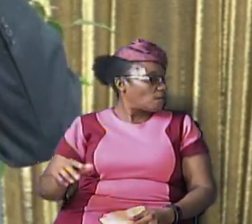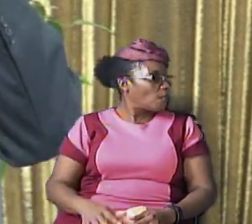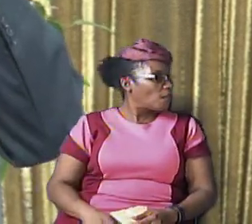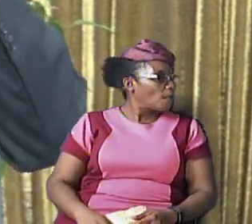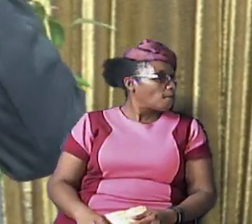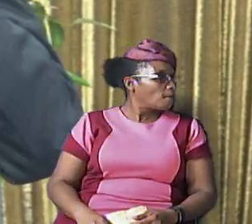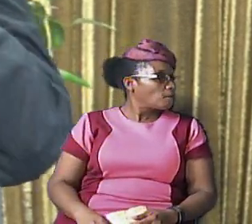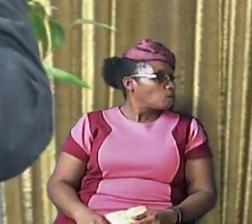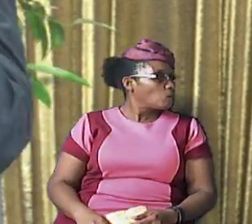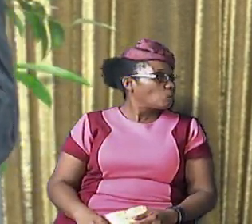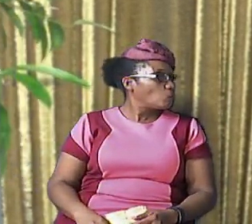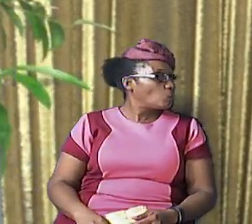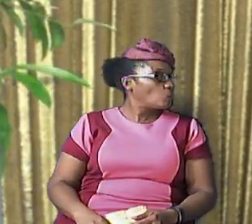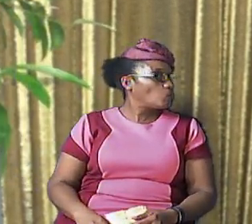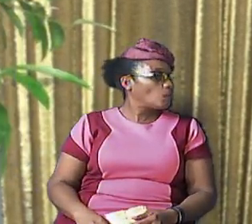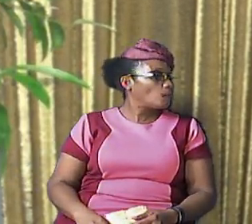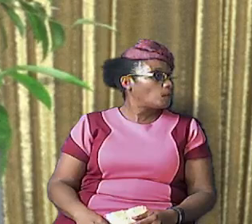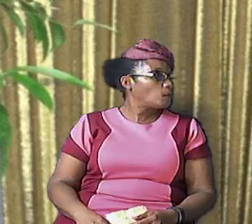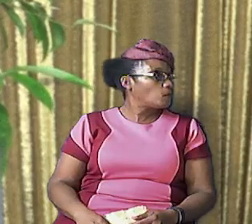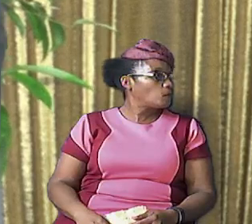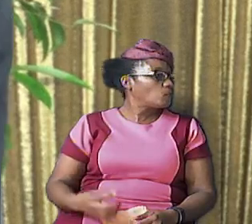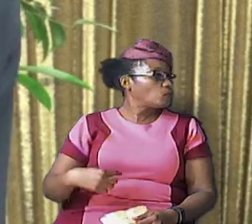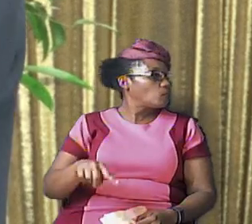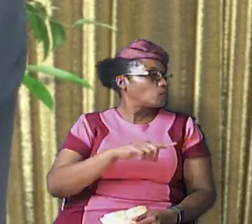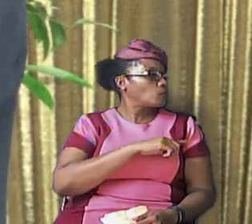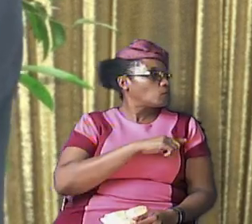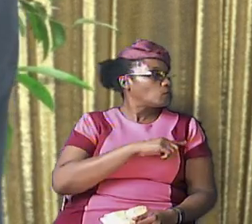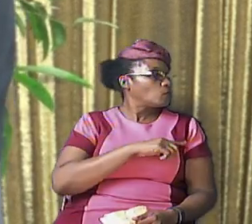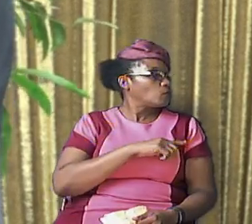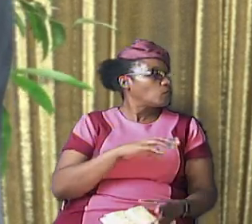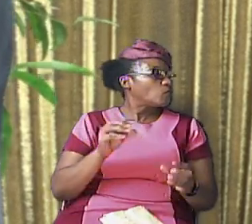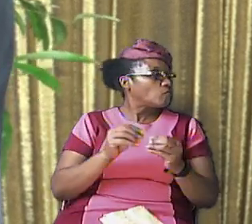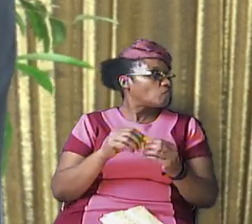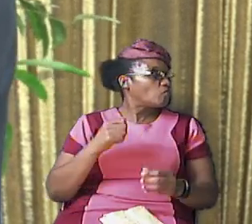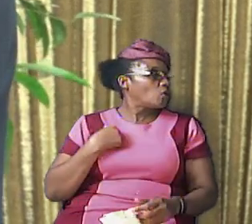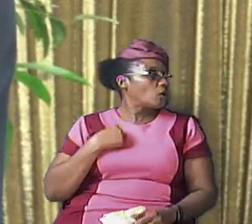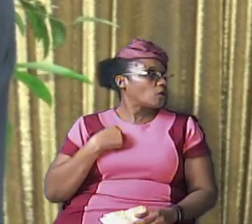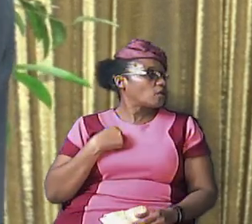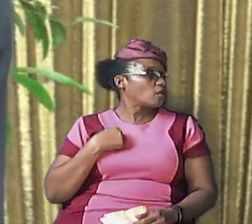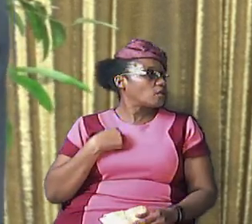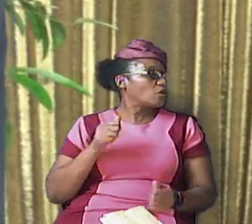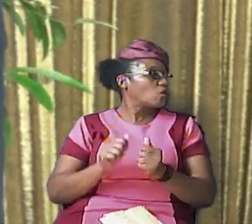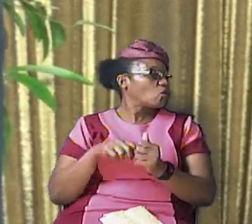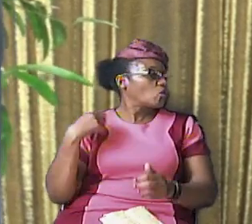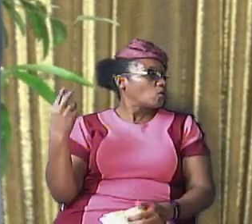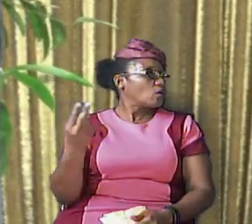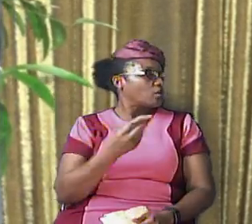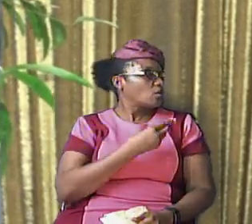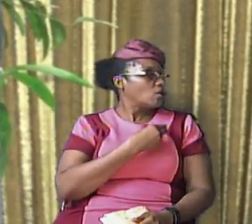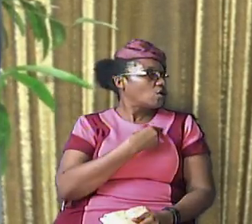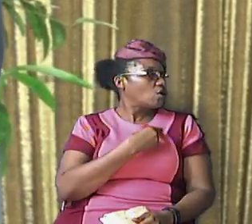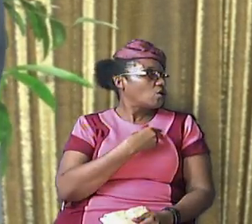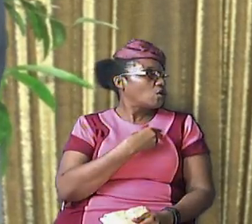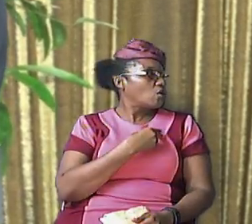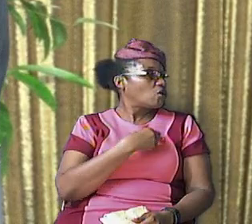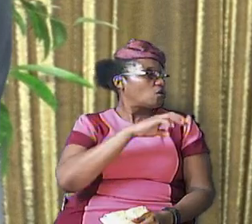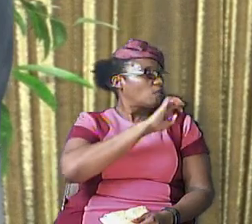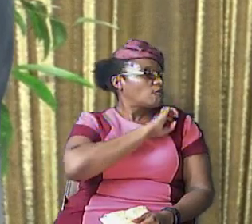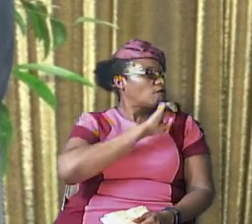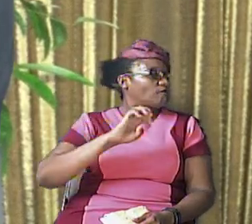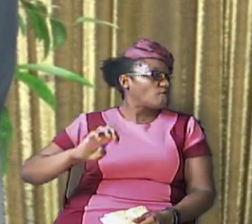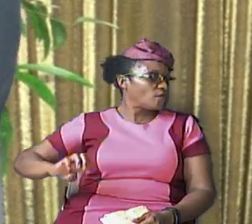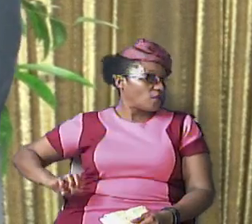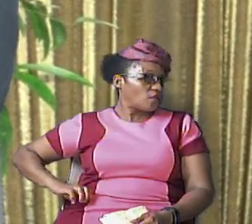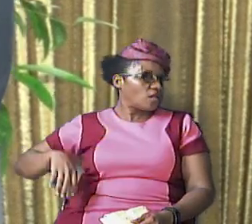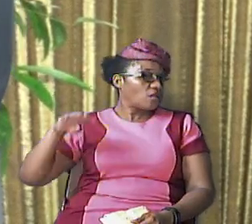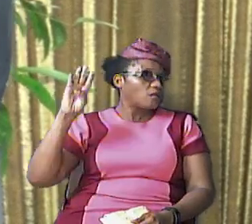then we have some more Canadians with us. Amen. In the person of Elder Donovan Brown. Come on, we